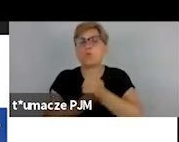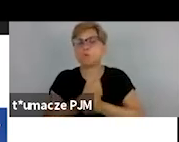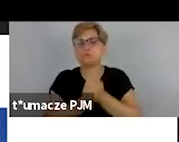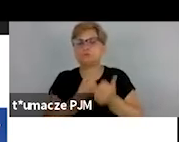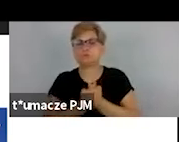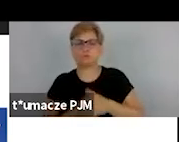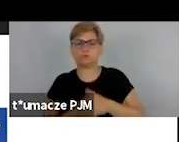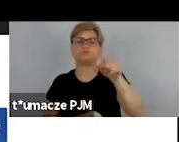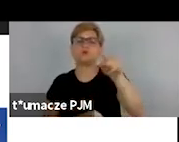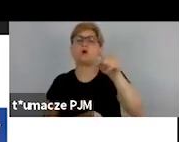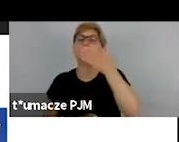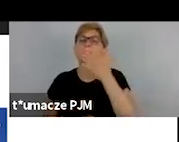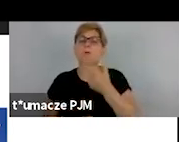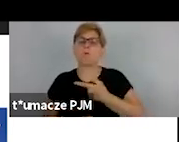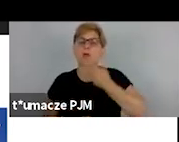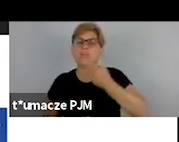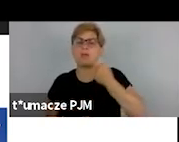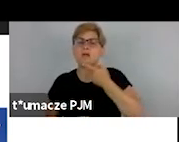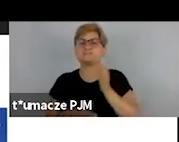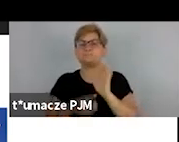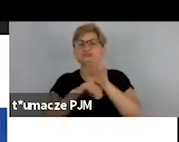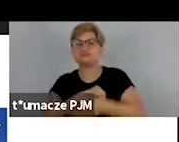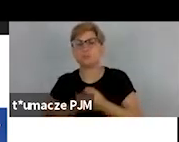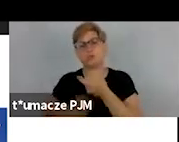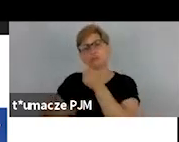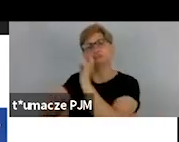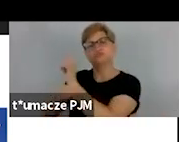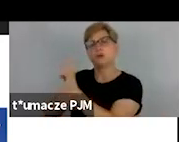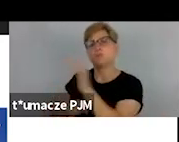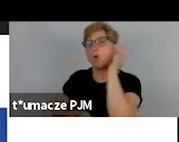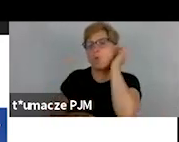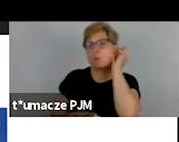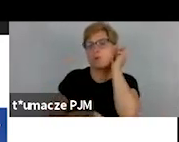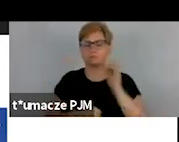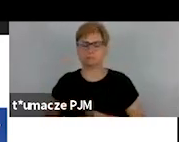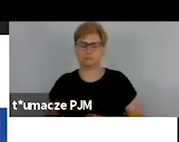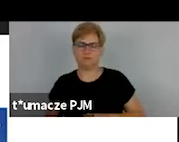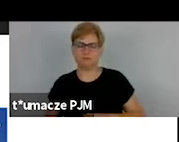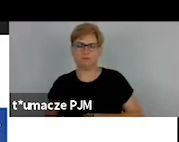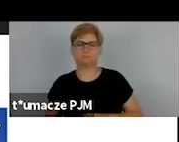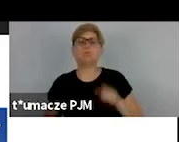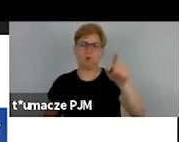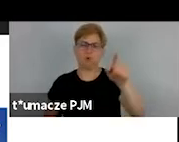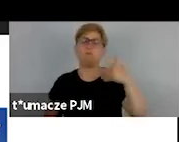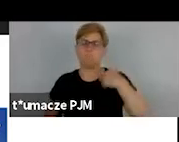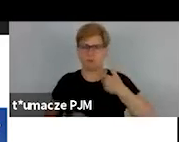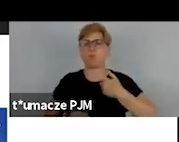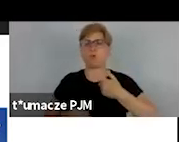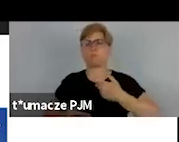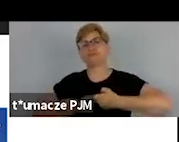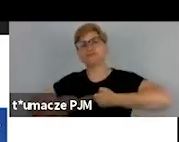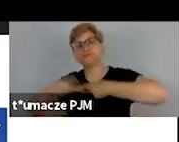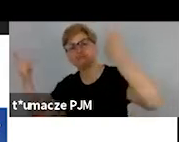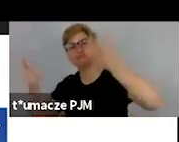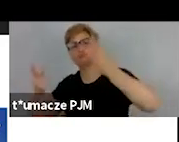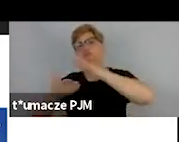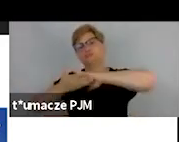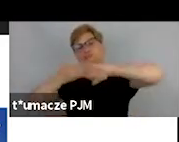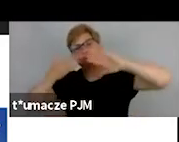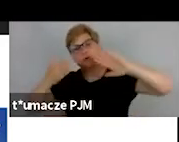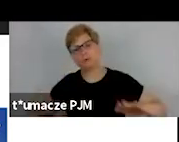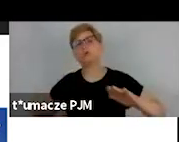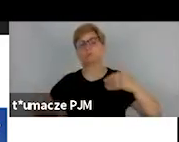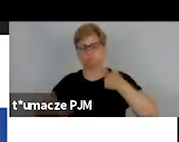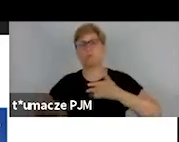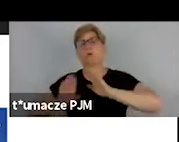on national television and issued a formal apology, and then was also instructed to pay 50,000 Rand, which